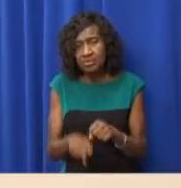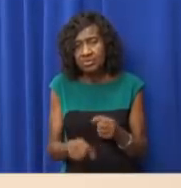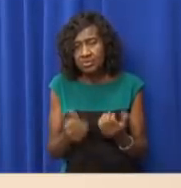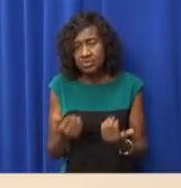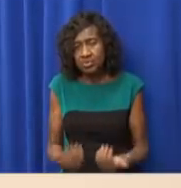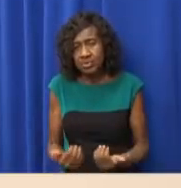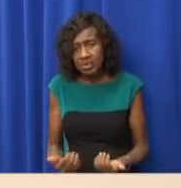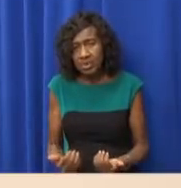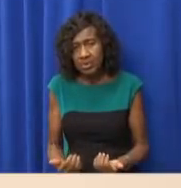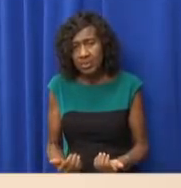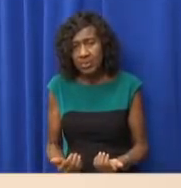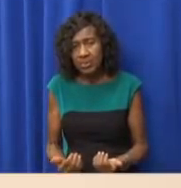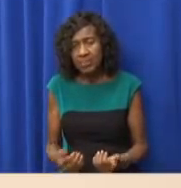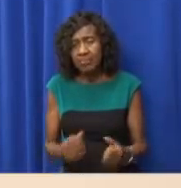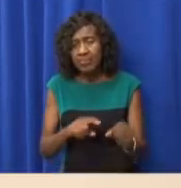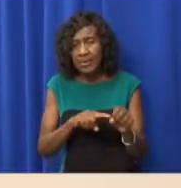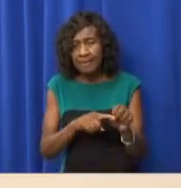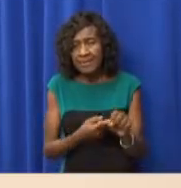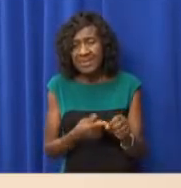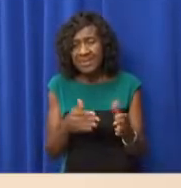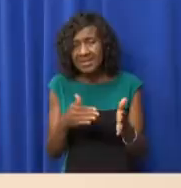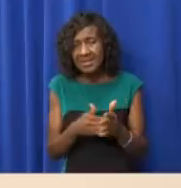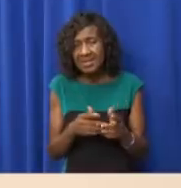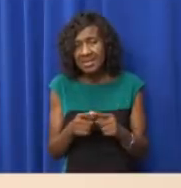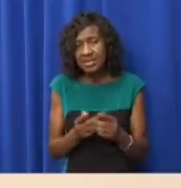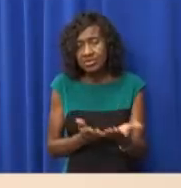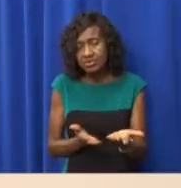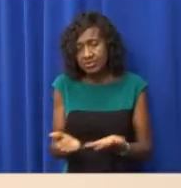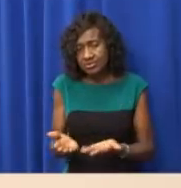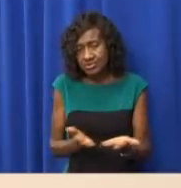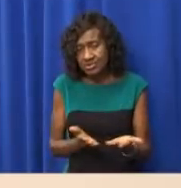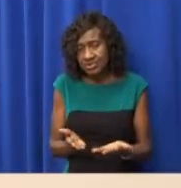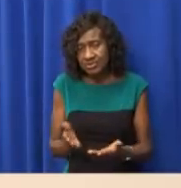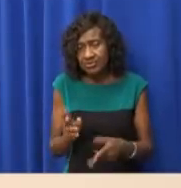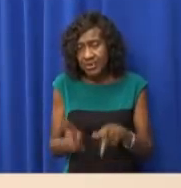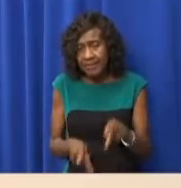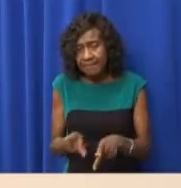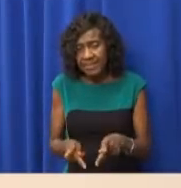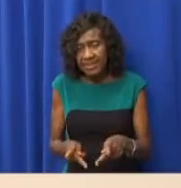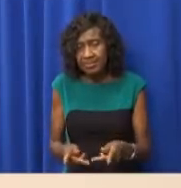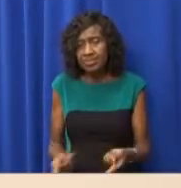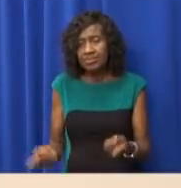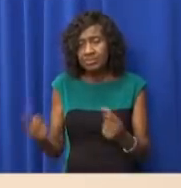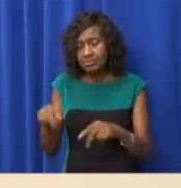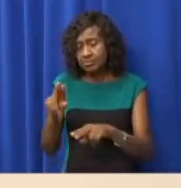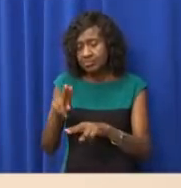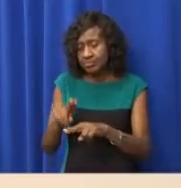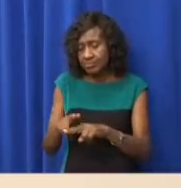beginning again to serve seated guests, albeit